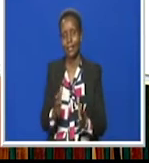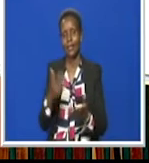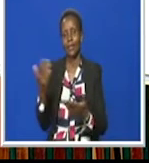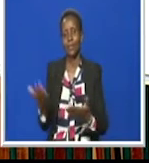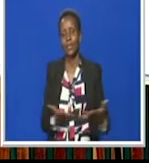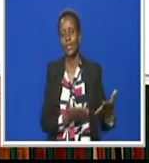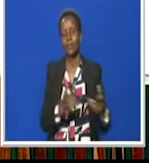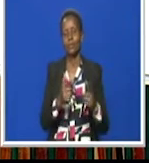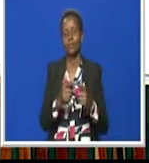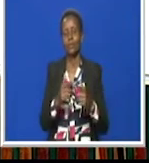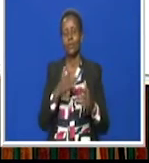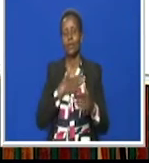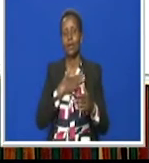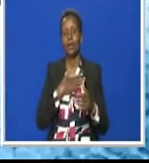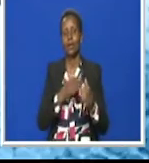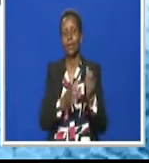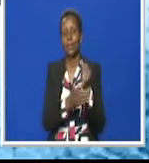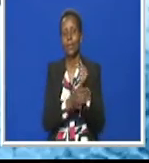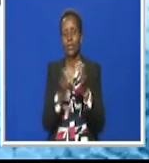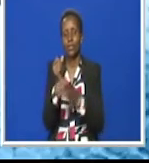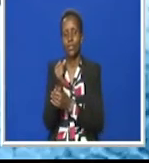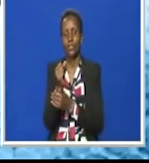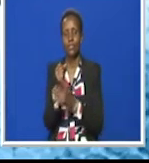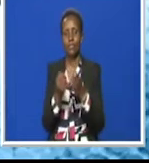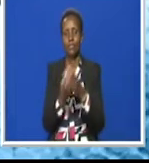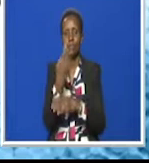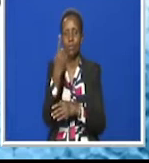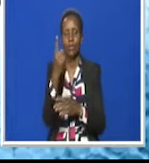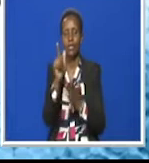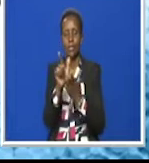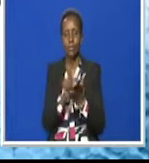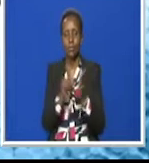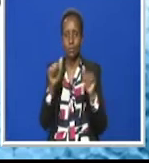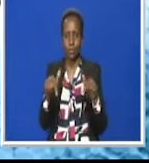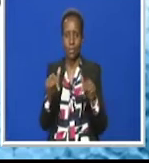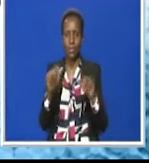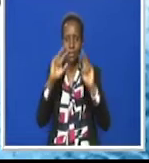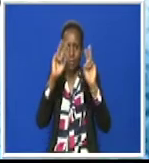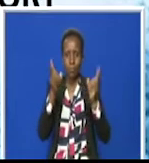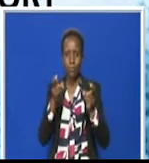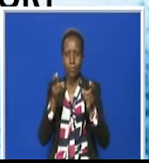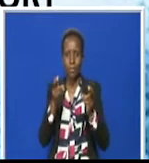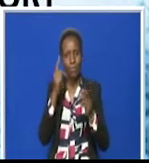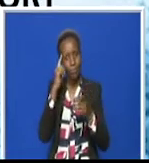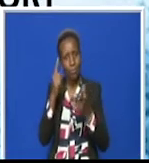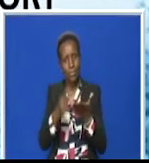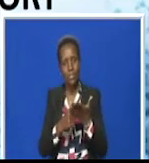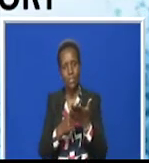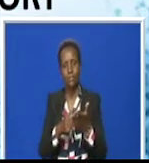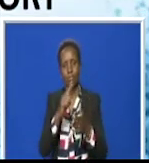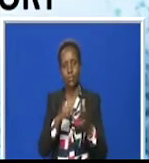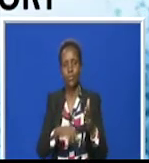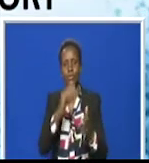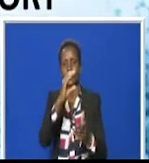welcome to our biology form one lesson today. So our topic of discussion is cell